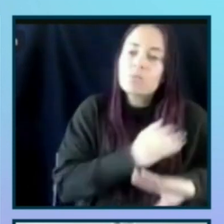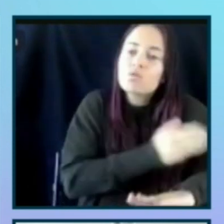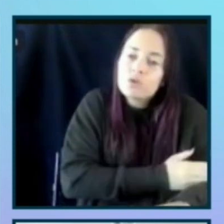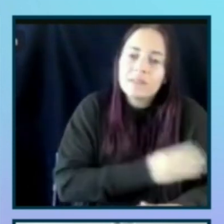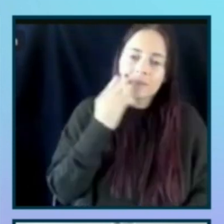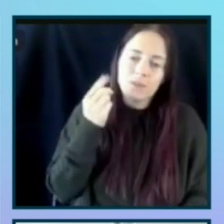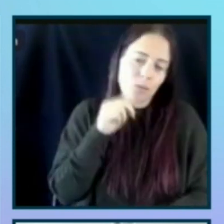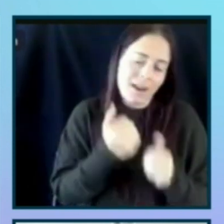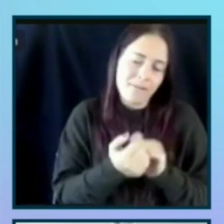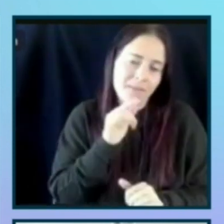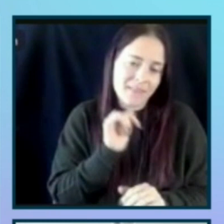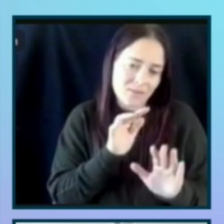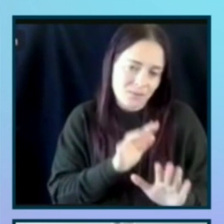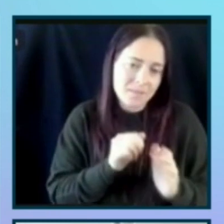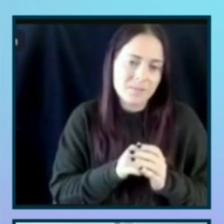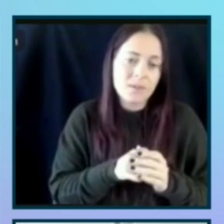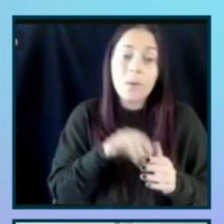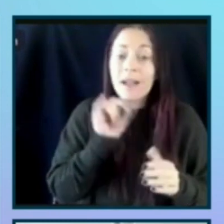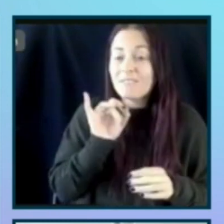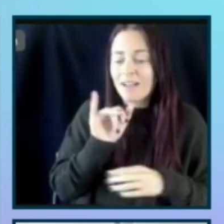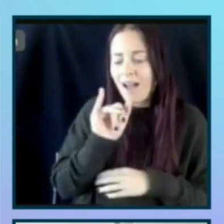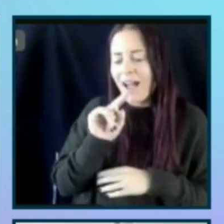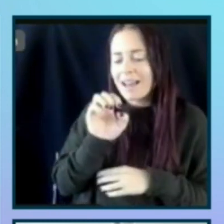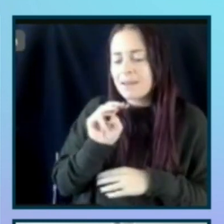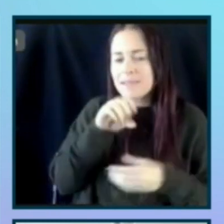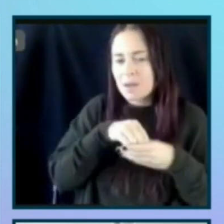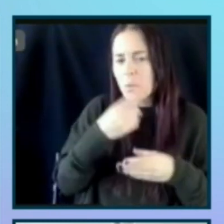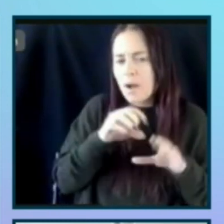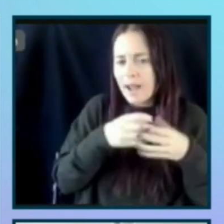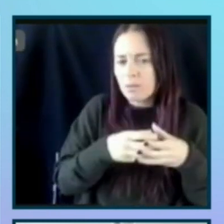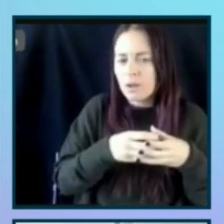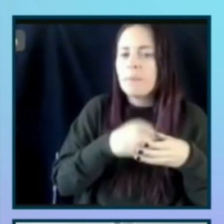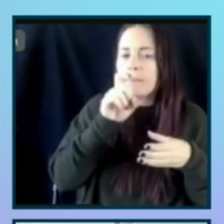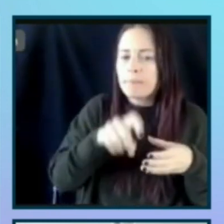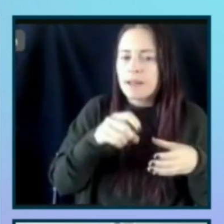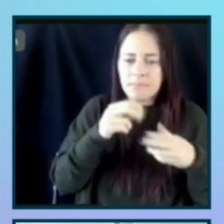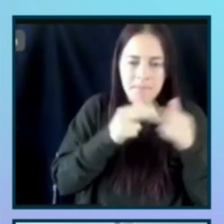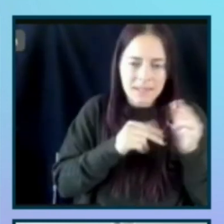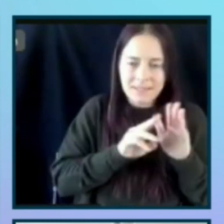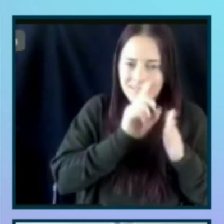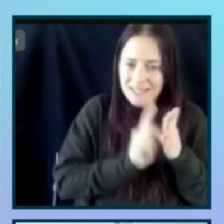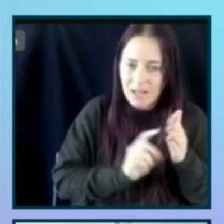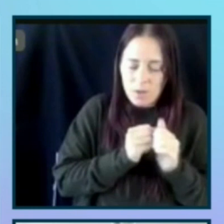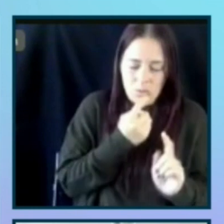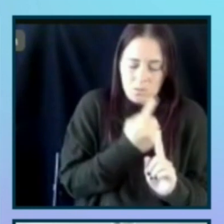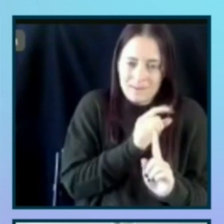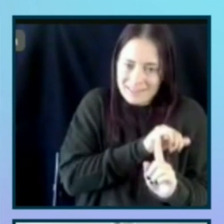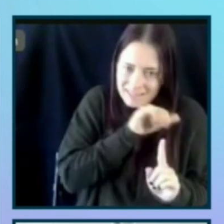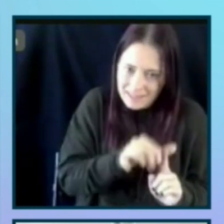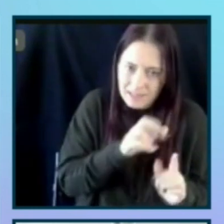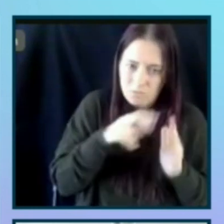first one is when items are in the same categories, they should be built with the same role. We had a test where you could select different types